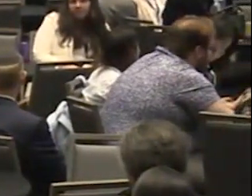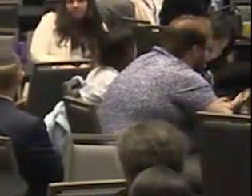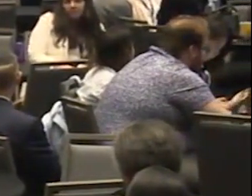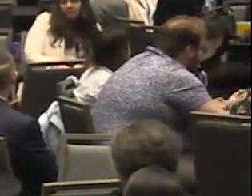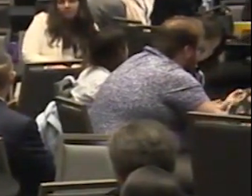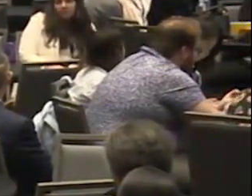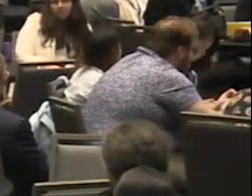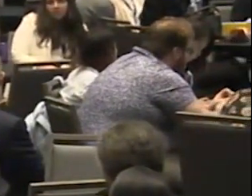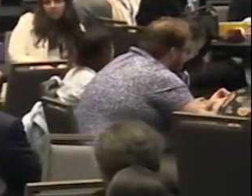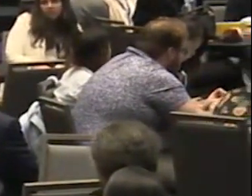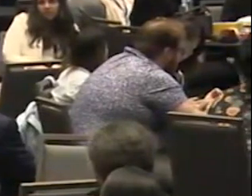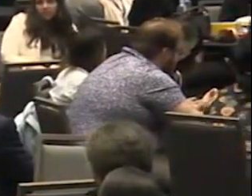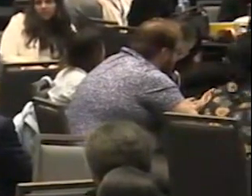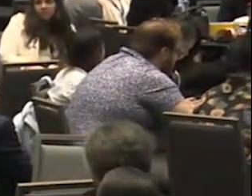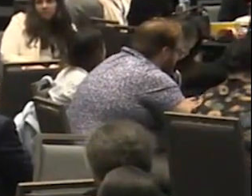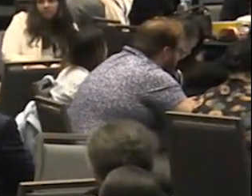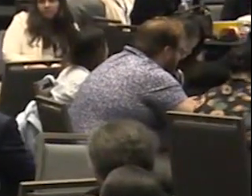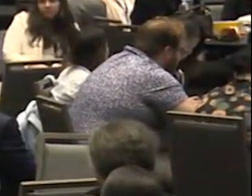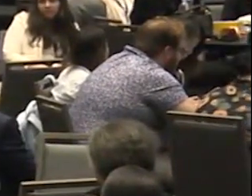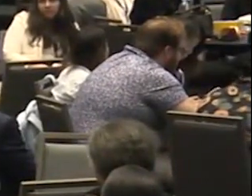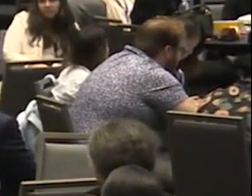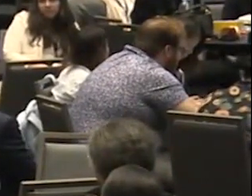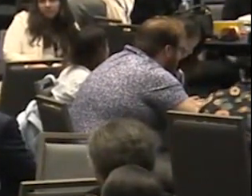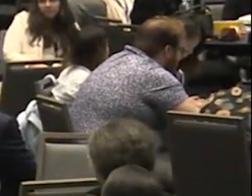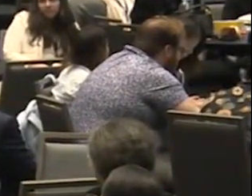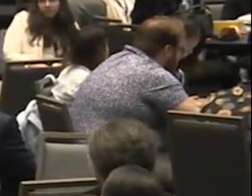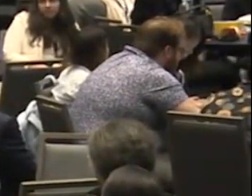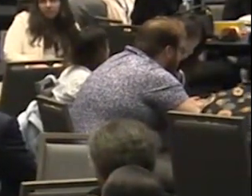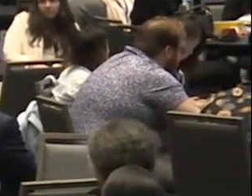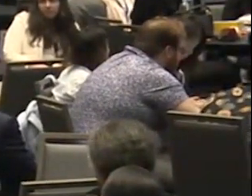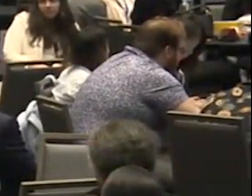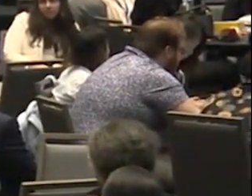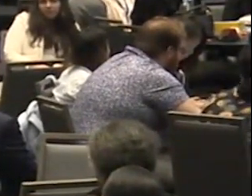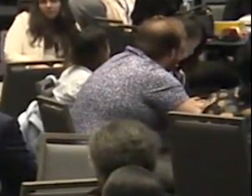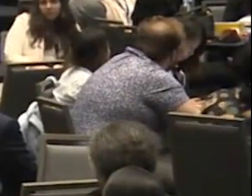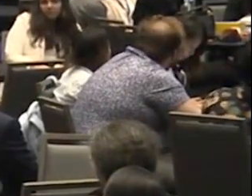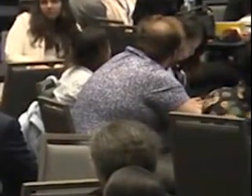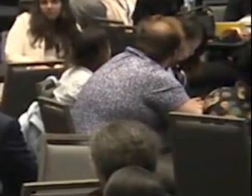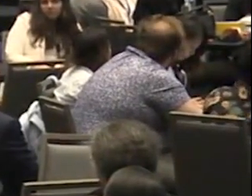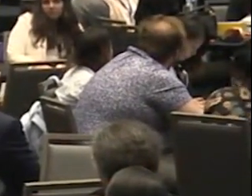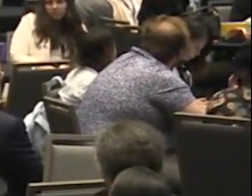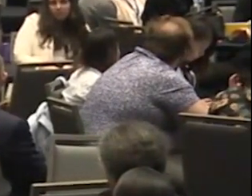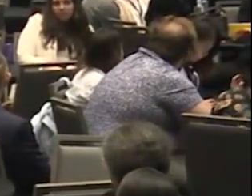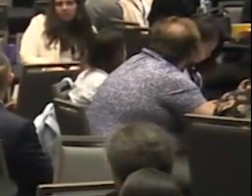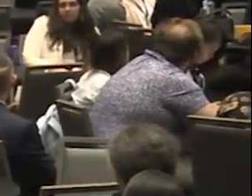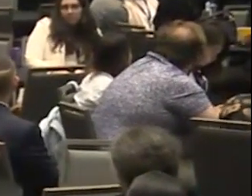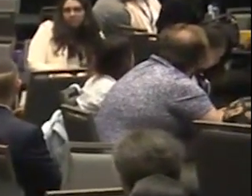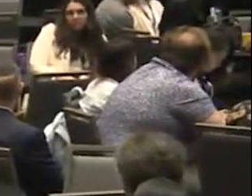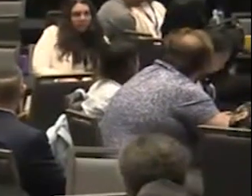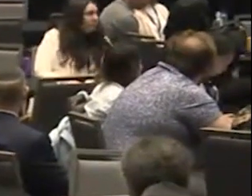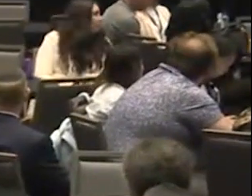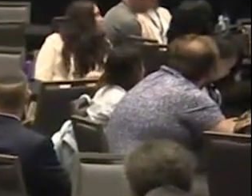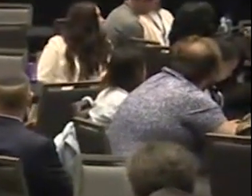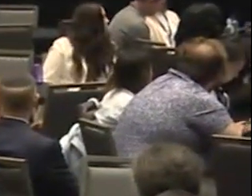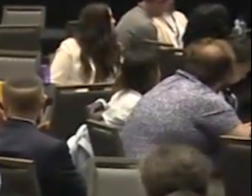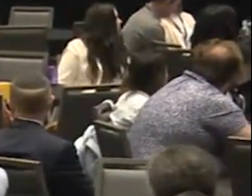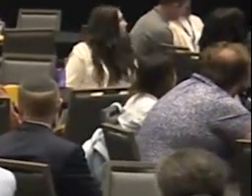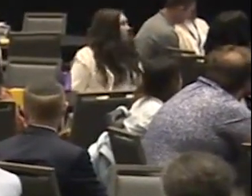hear. And for those of you who were in my panel discussion before, you saw that from that mom. This